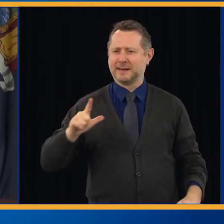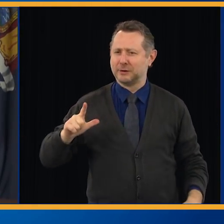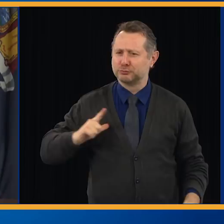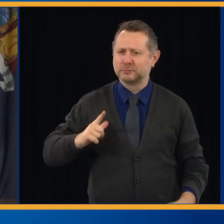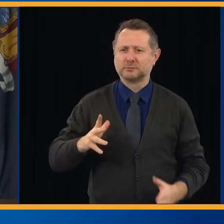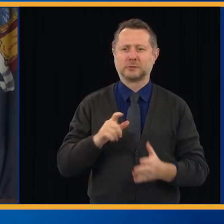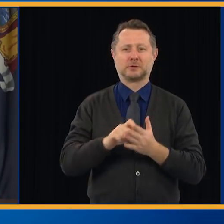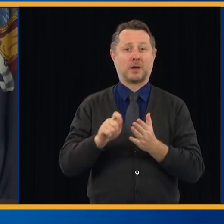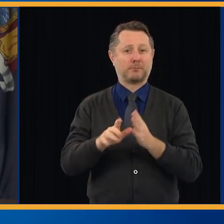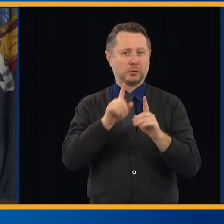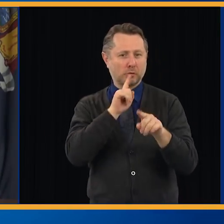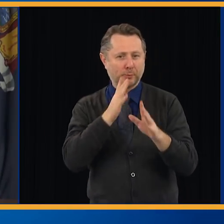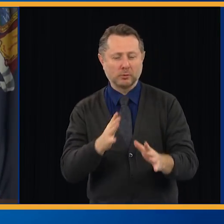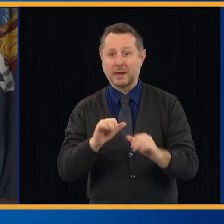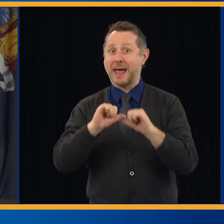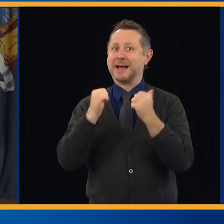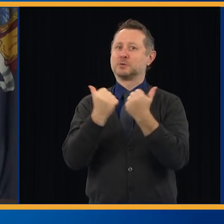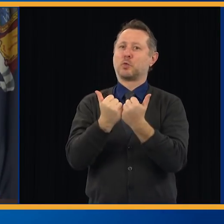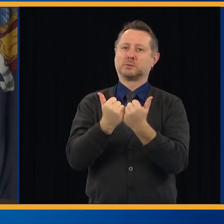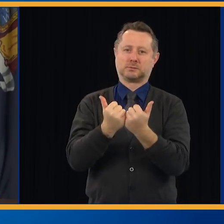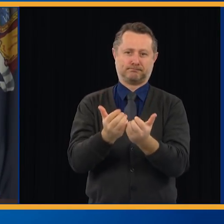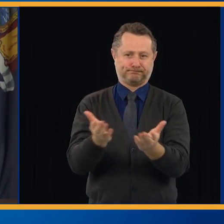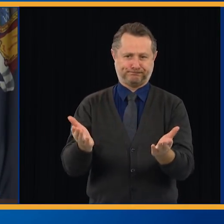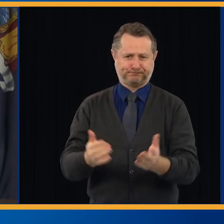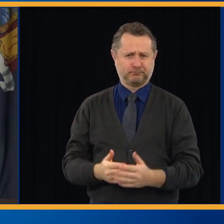Thank you very much for being here.